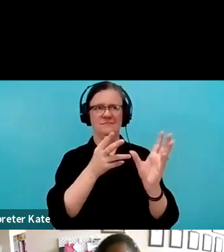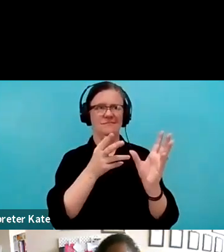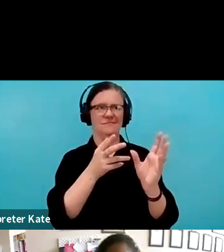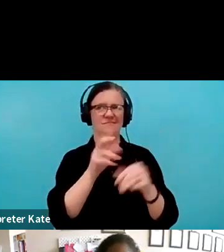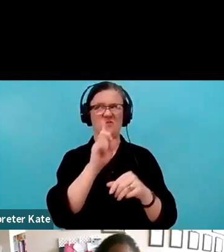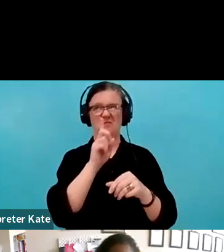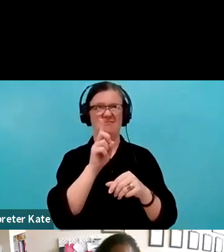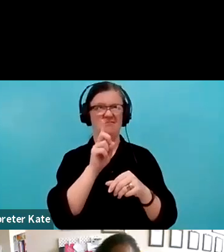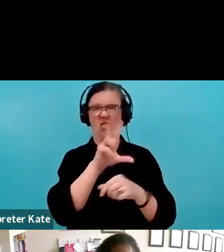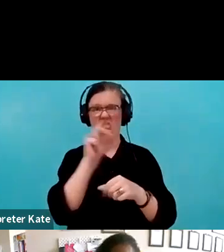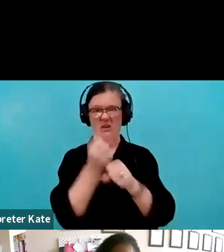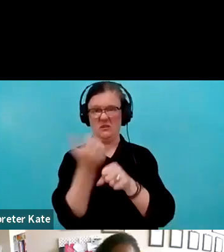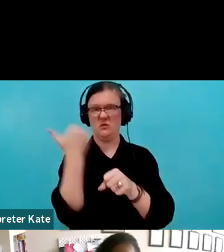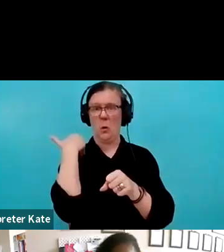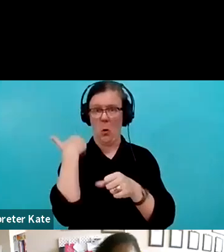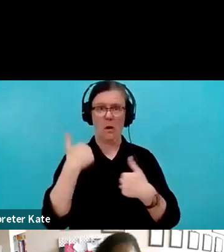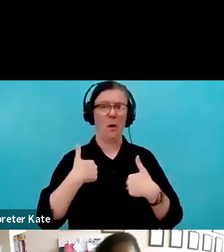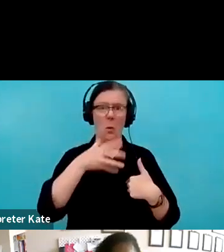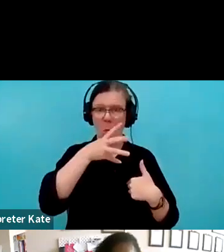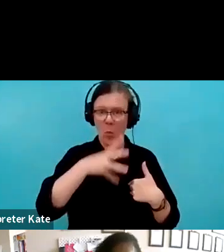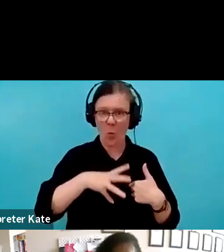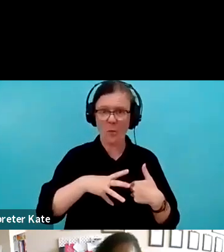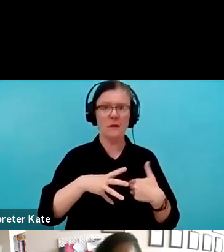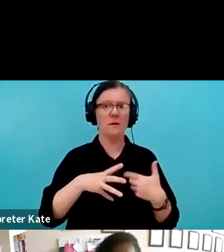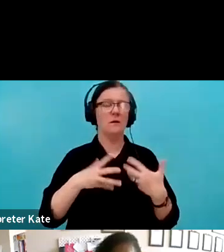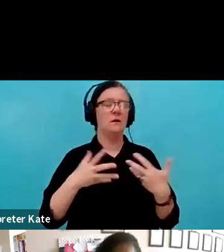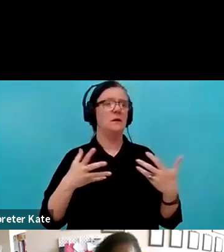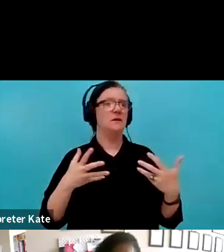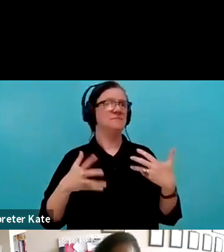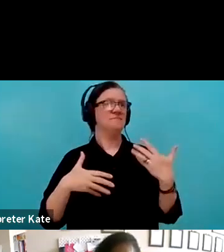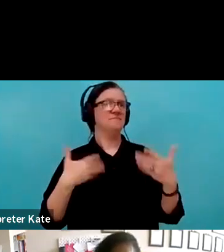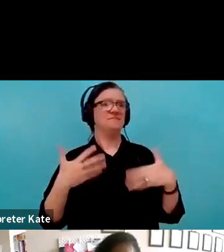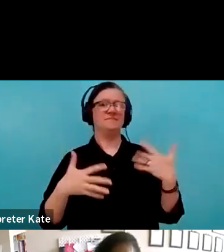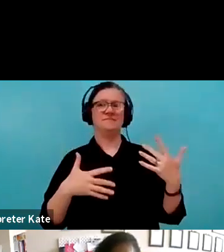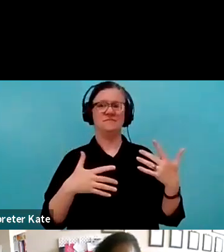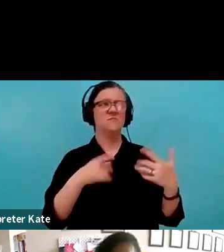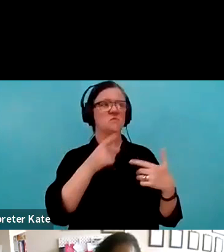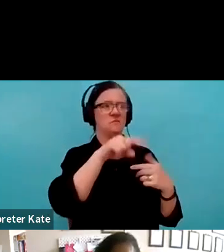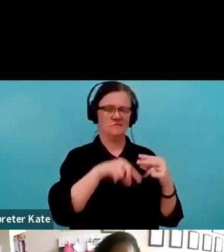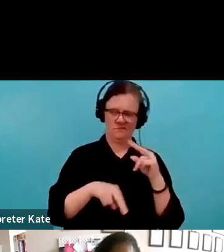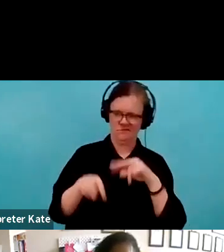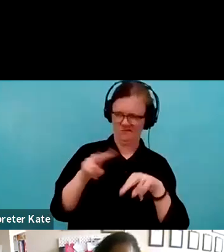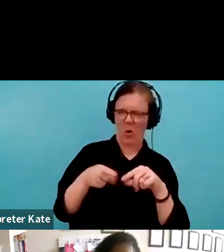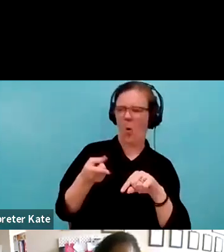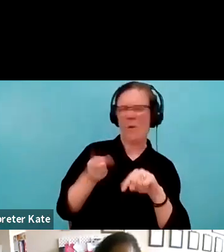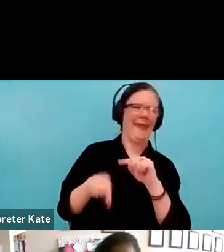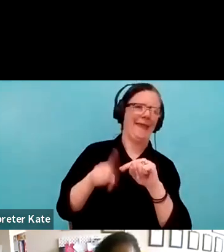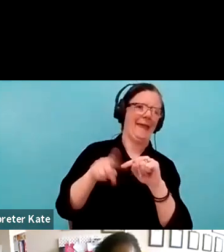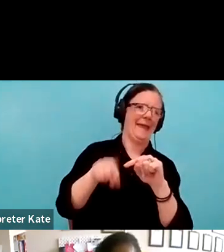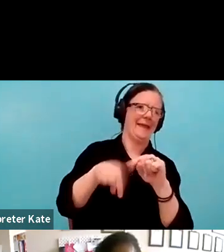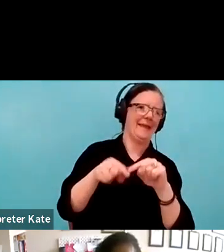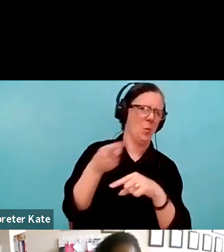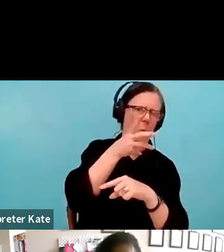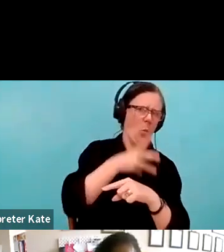30 years ago or something, as a woman, I felt like there were a lot of presumptions about things I couldn't do,